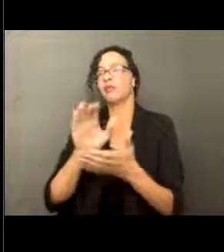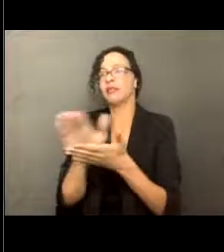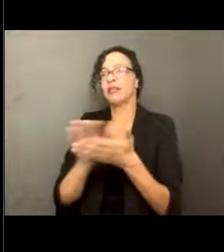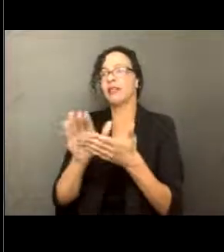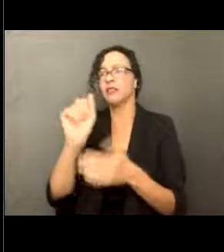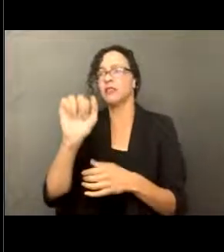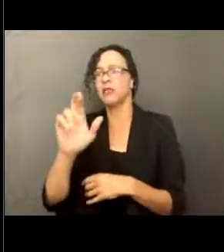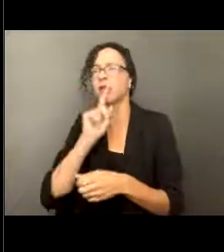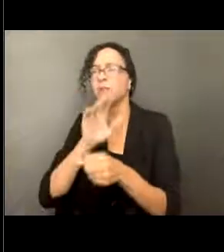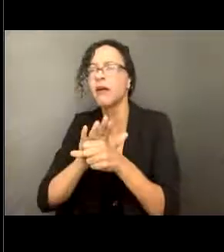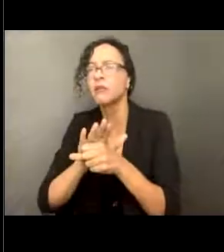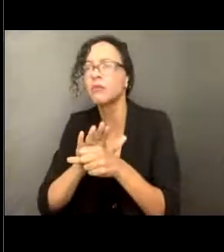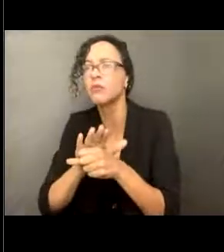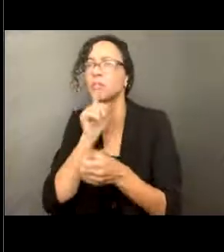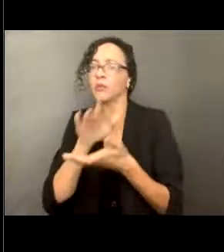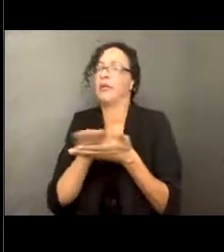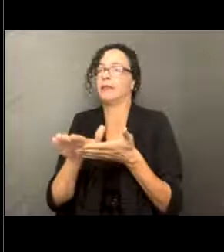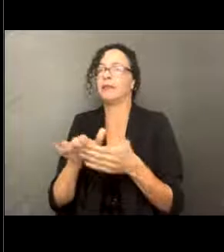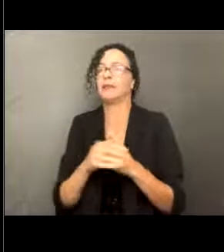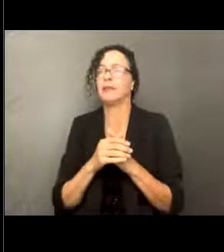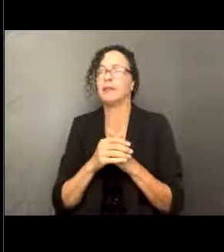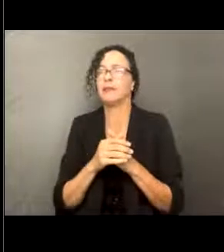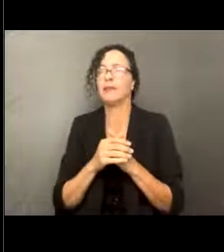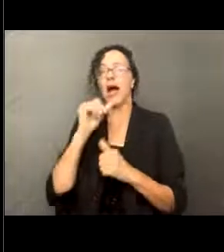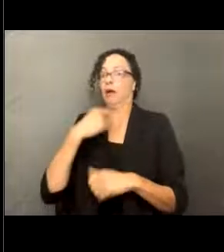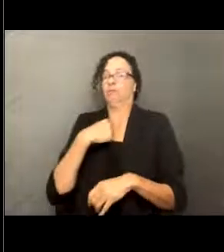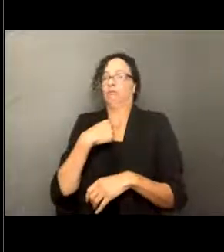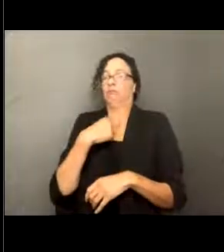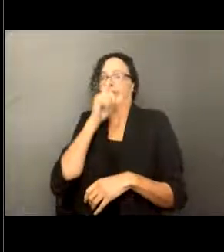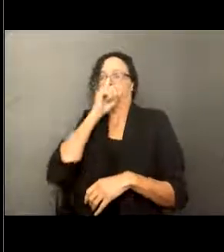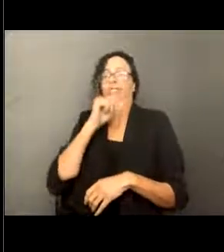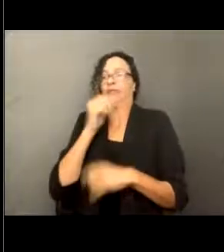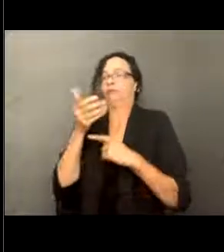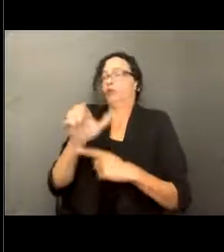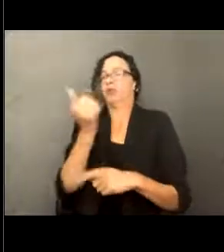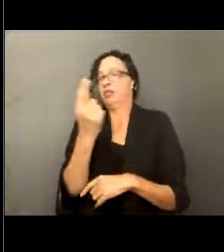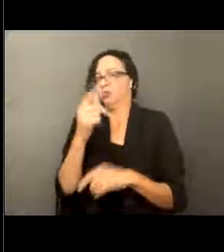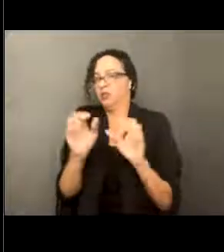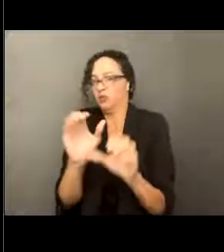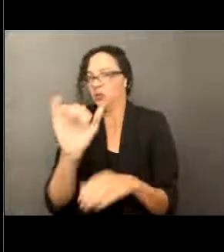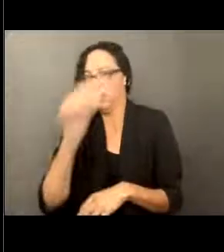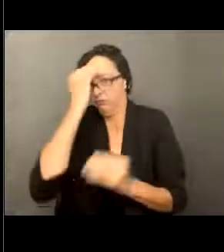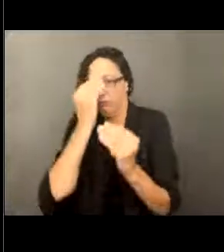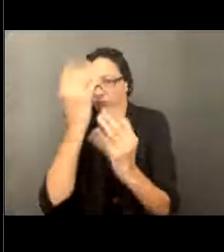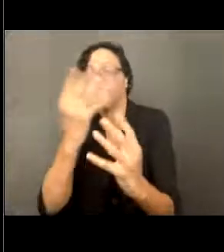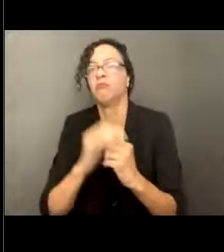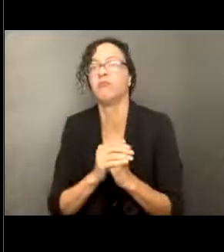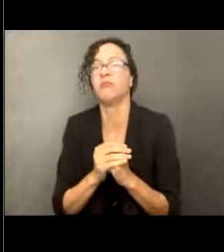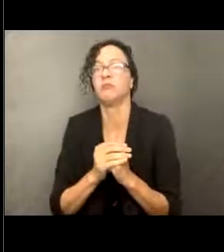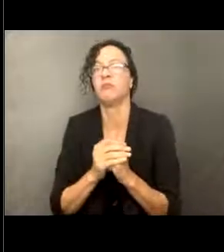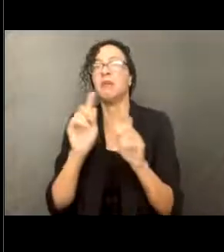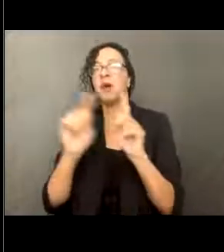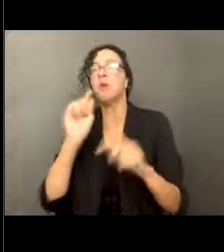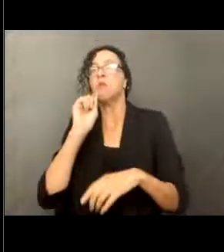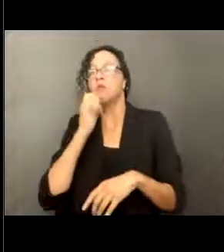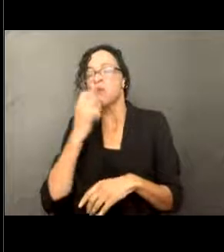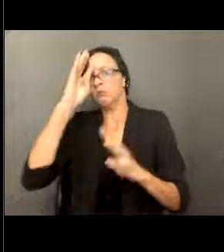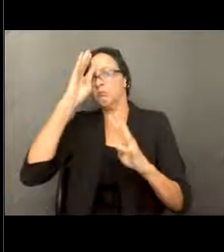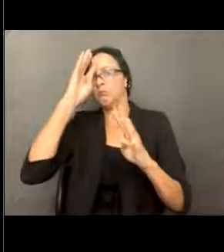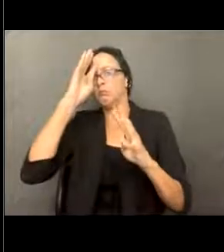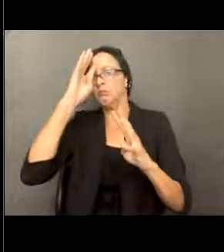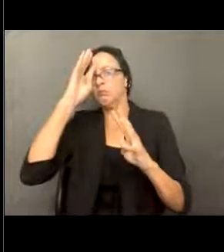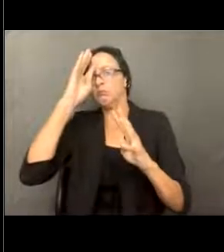was, it's really nice. I didn't force anyone to do it. It's for your information, but Coalition for Clean Air came up with this 5 years ago, and it's just